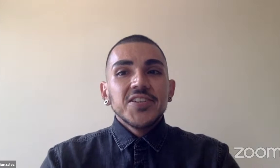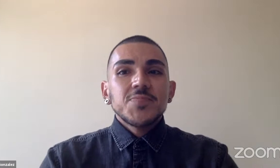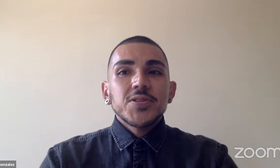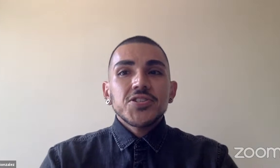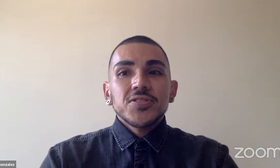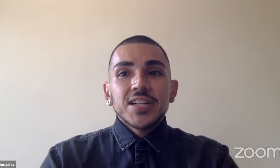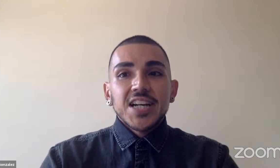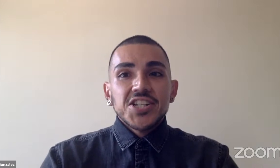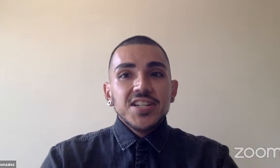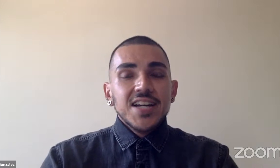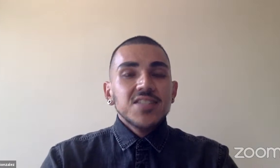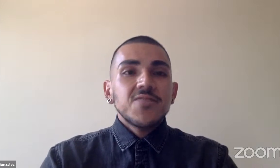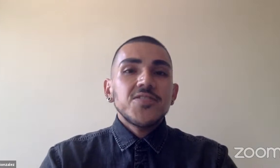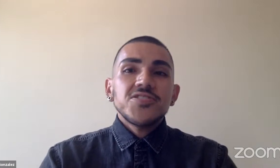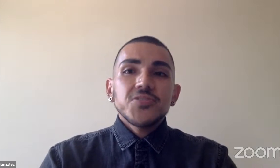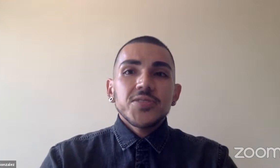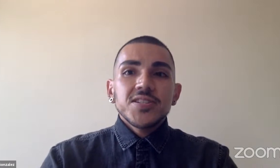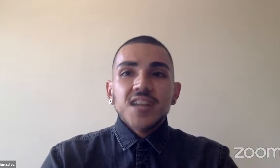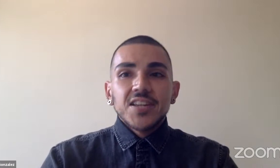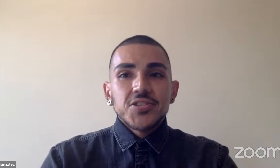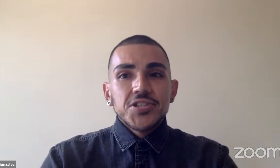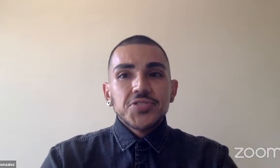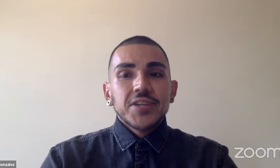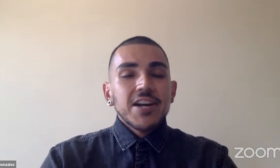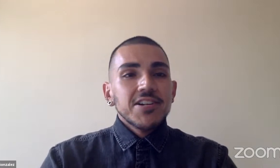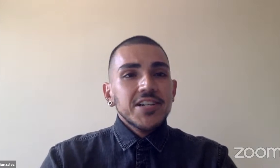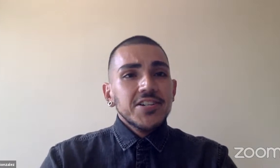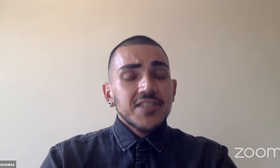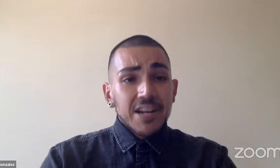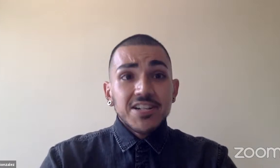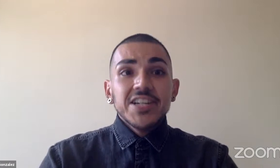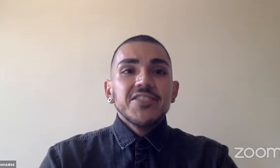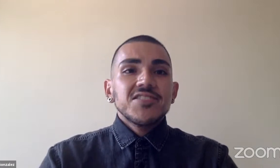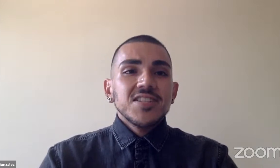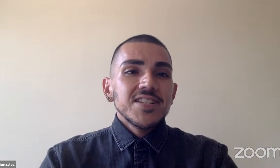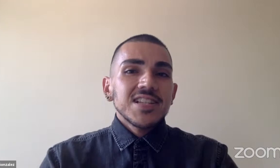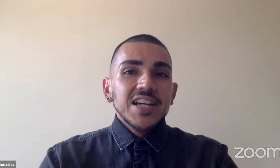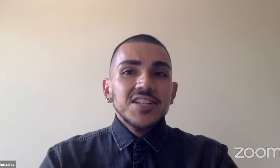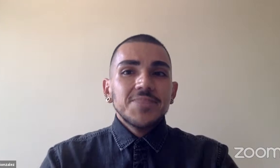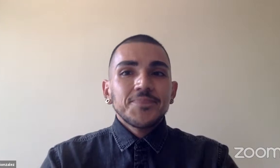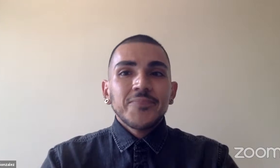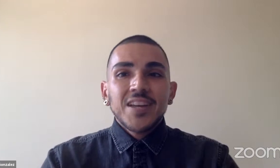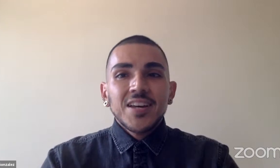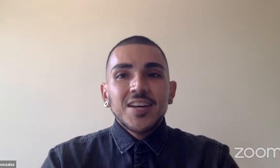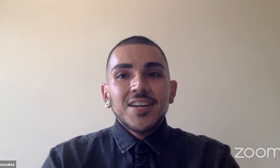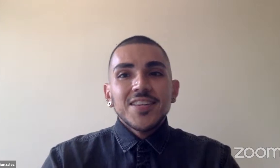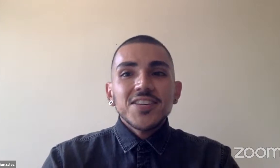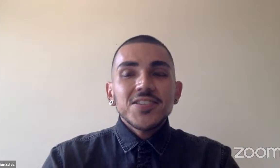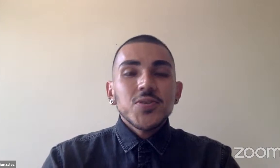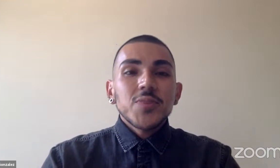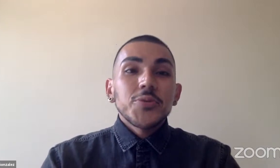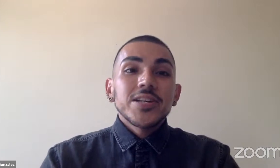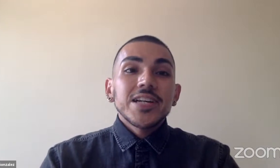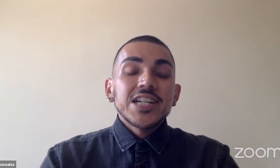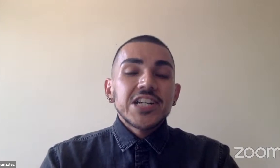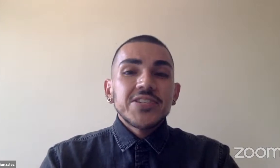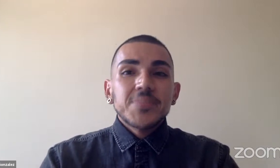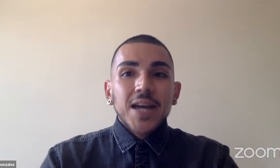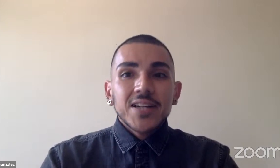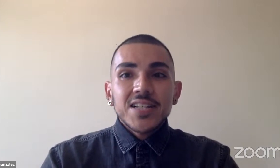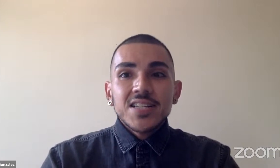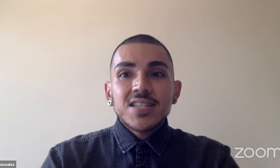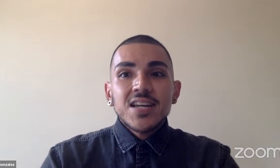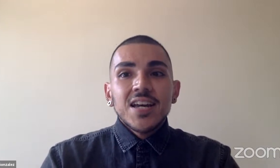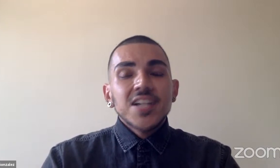nations and their spiritual connection as the first stewards and the traditional caretakers of this land. Thank you to our brilliant and